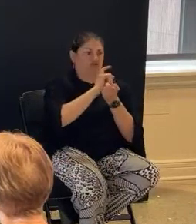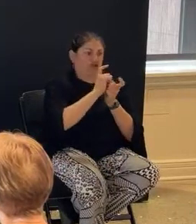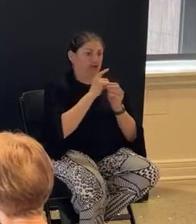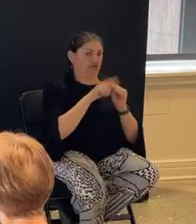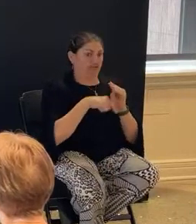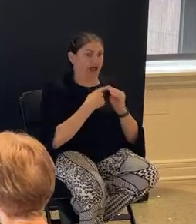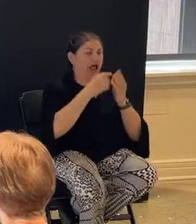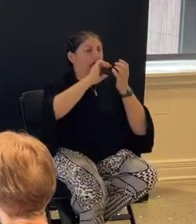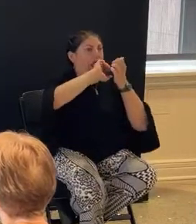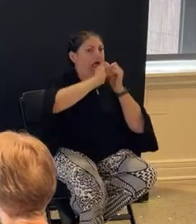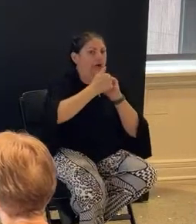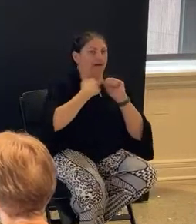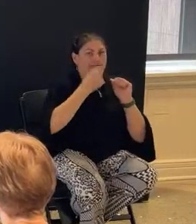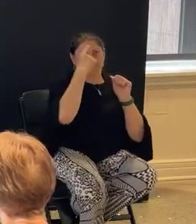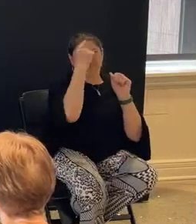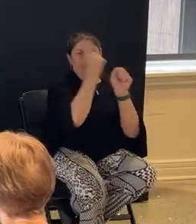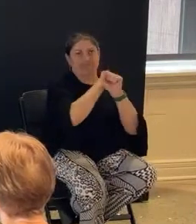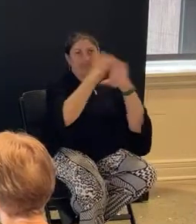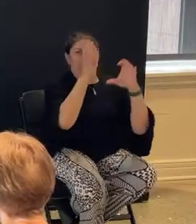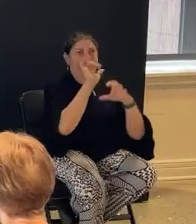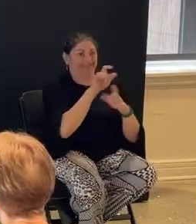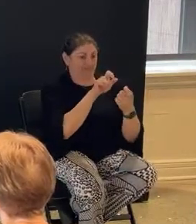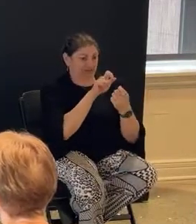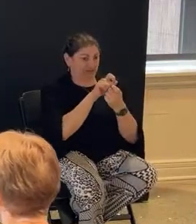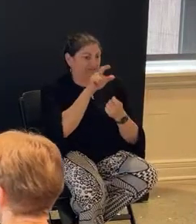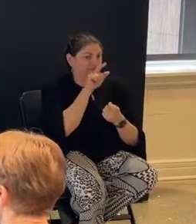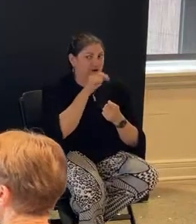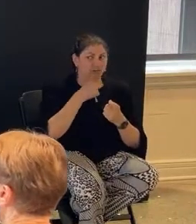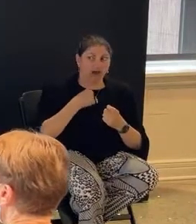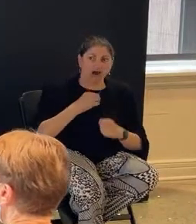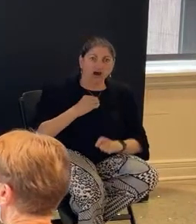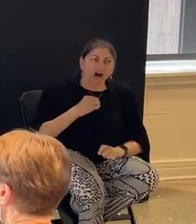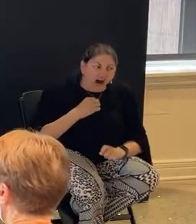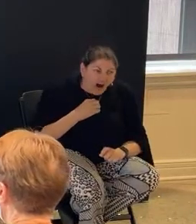exciting. And so, no,